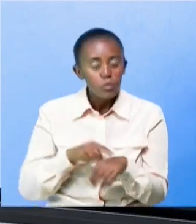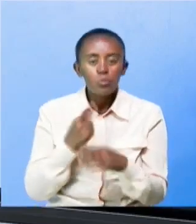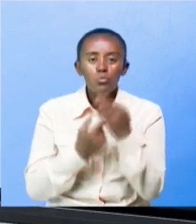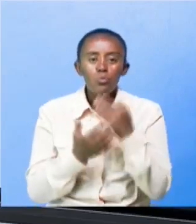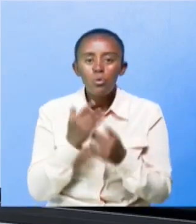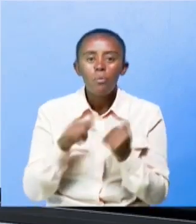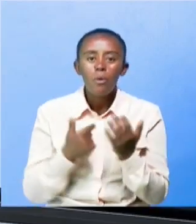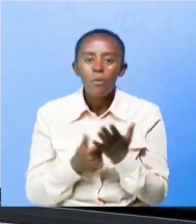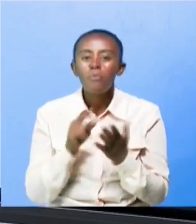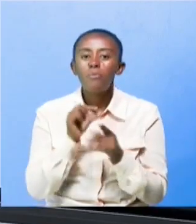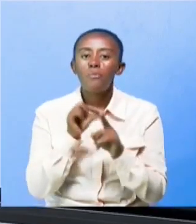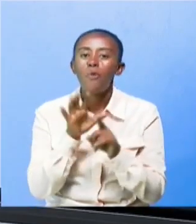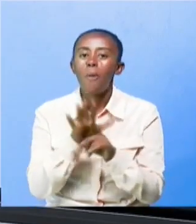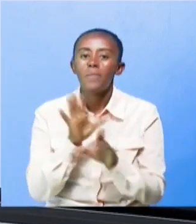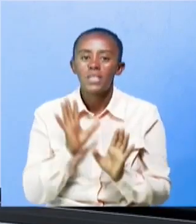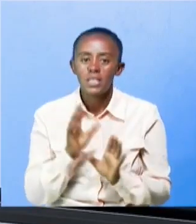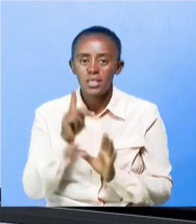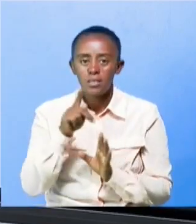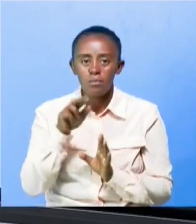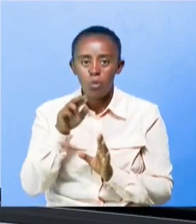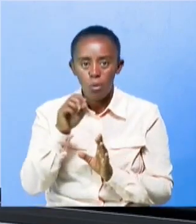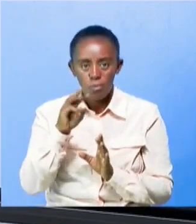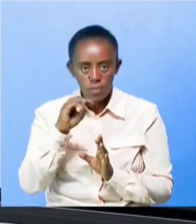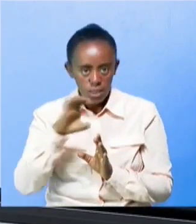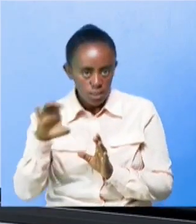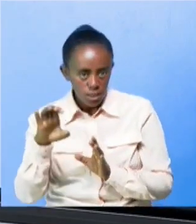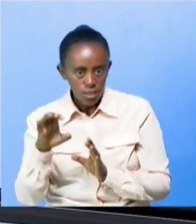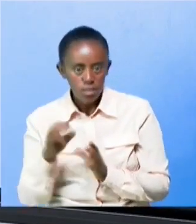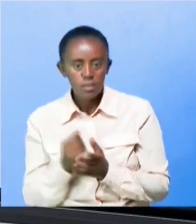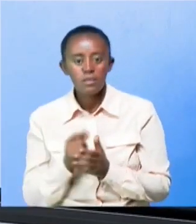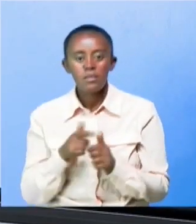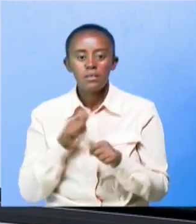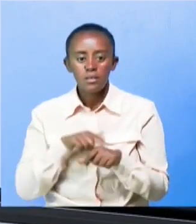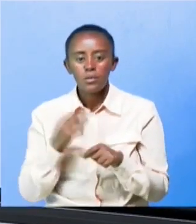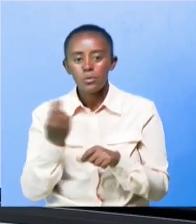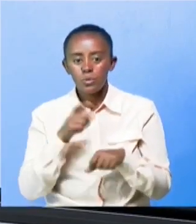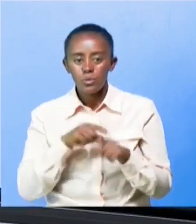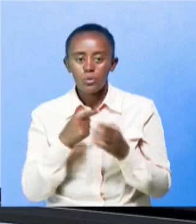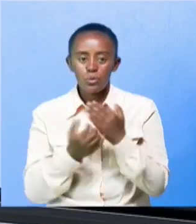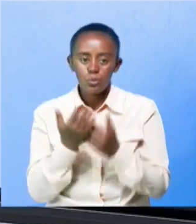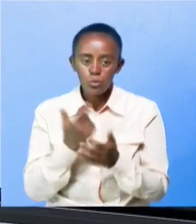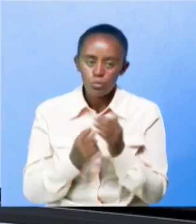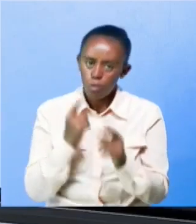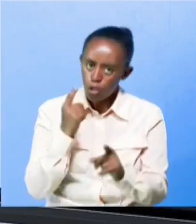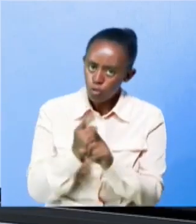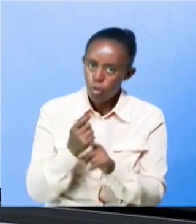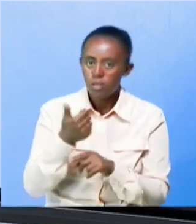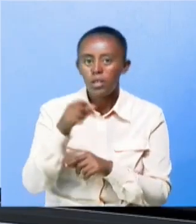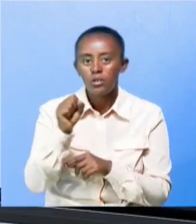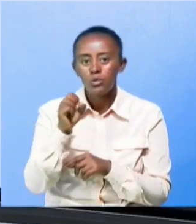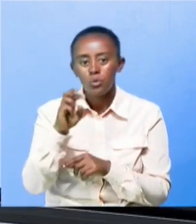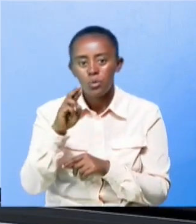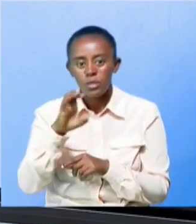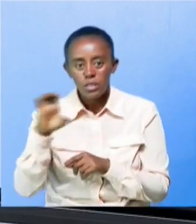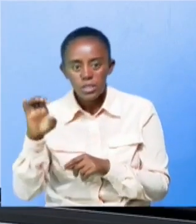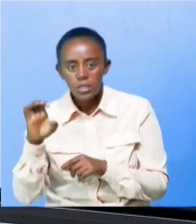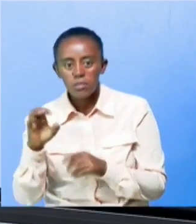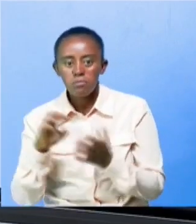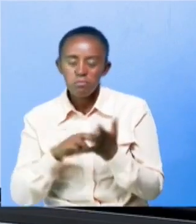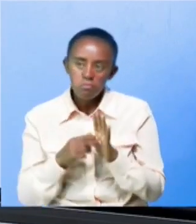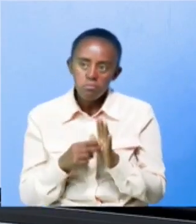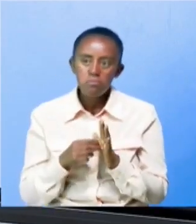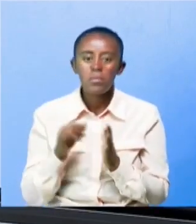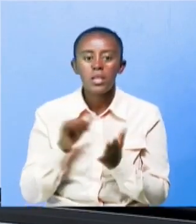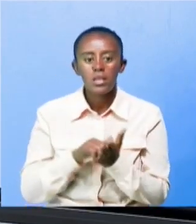about a promise. The first example, we have used it to talk about assurances, assuring someone that